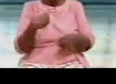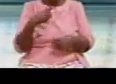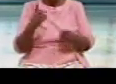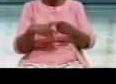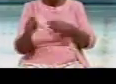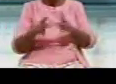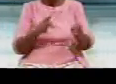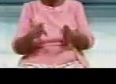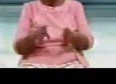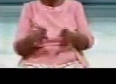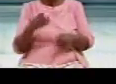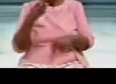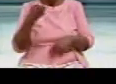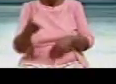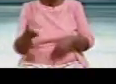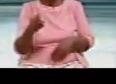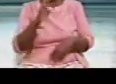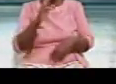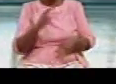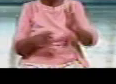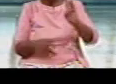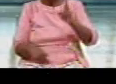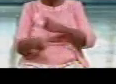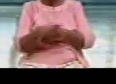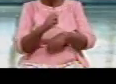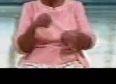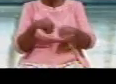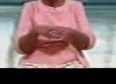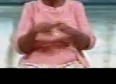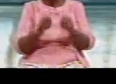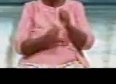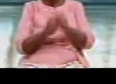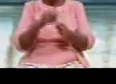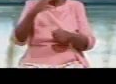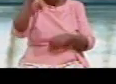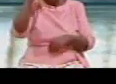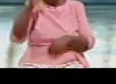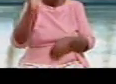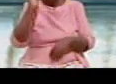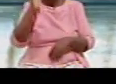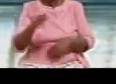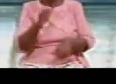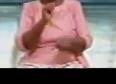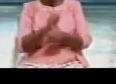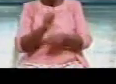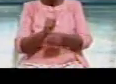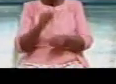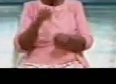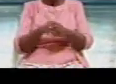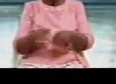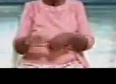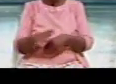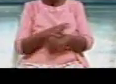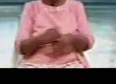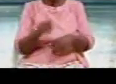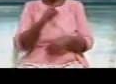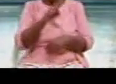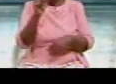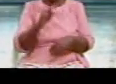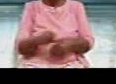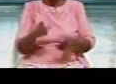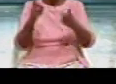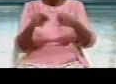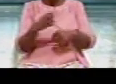people, there are 6 days in which men ought to walk in them, therefore come and